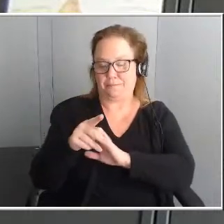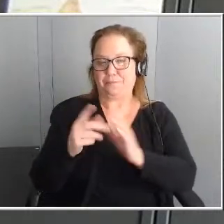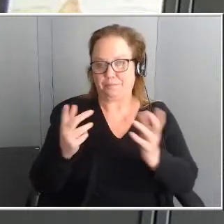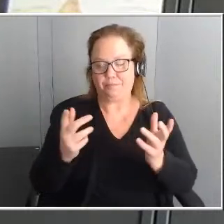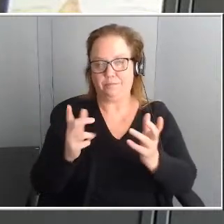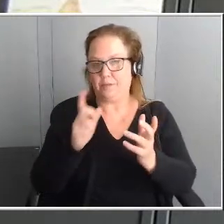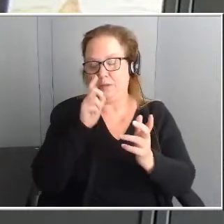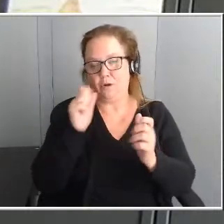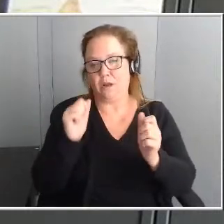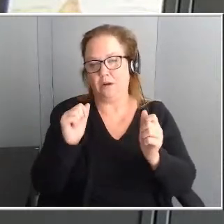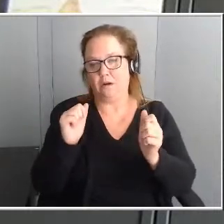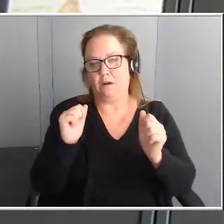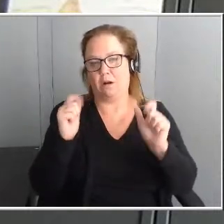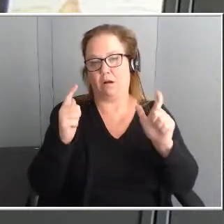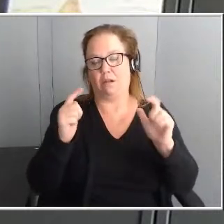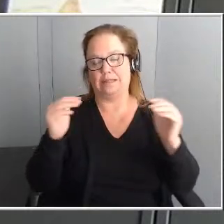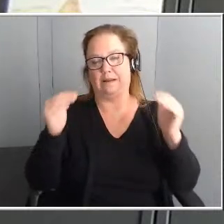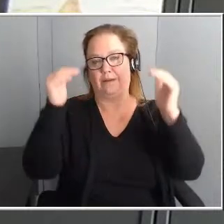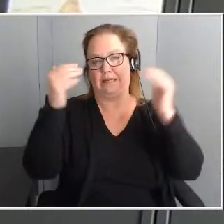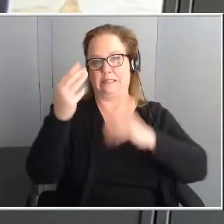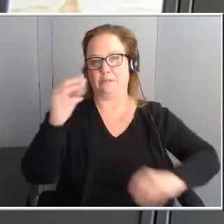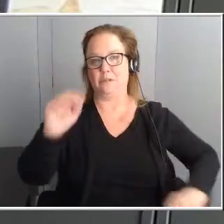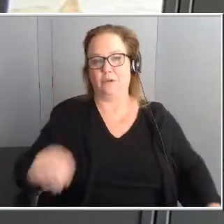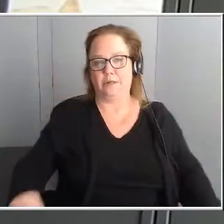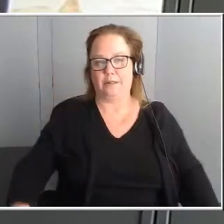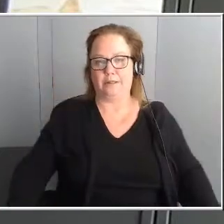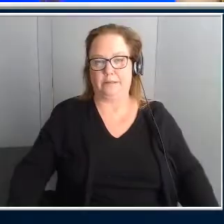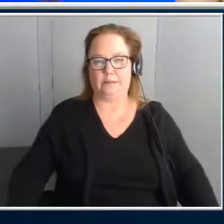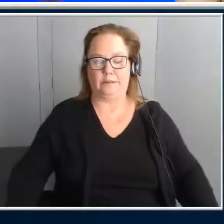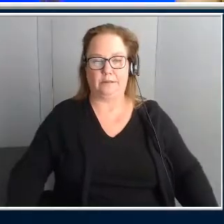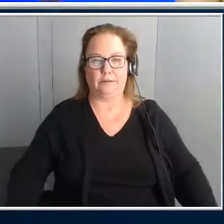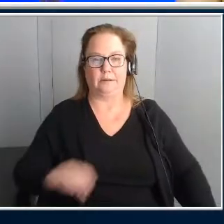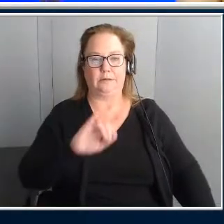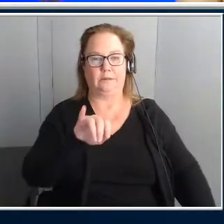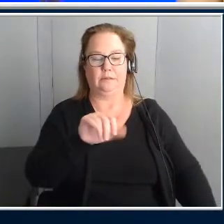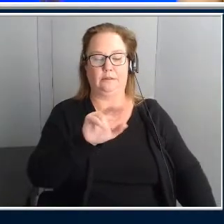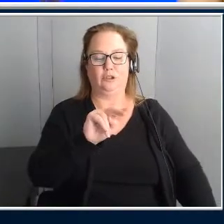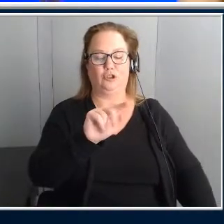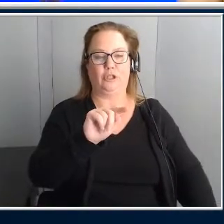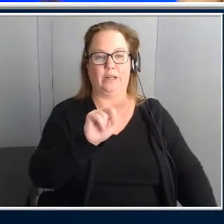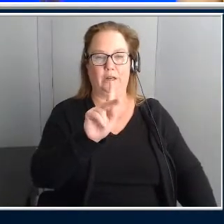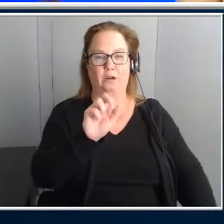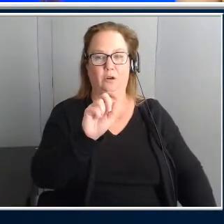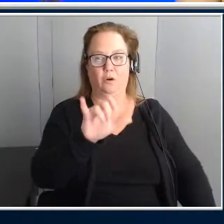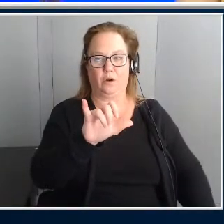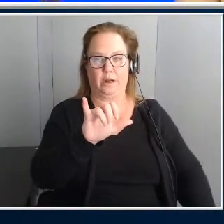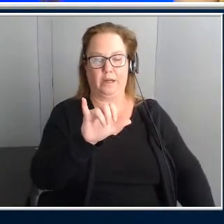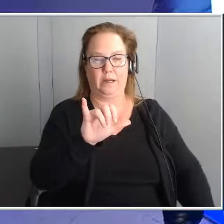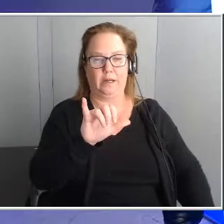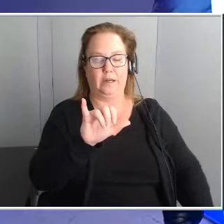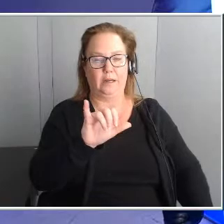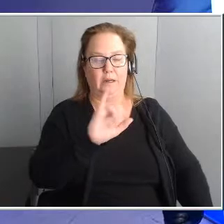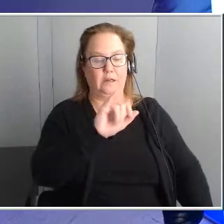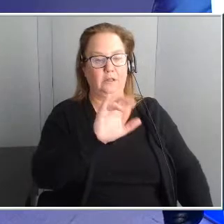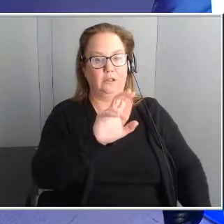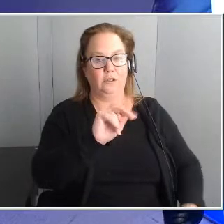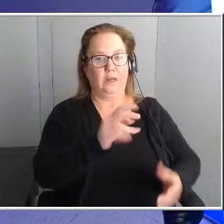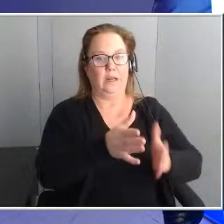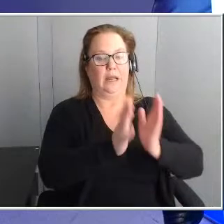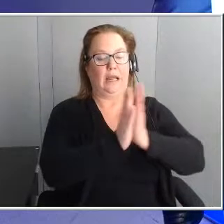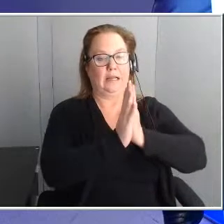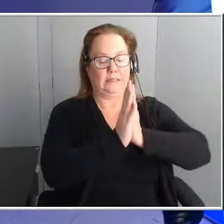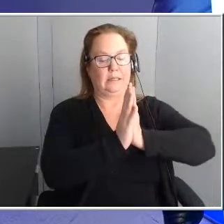aren't all quite as advanced as Missouri's. Janet Coy has a question for Dr. Schmidtke. Janet writes, would you please ask Dr.